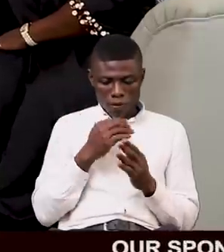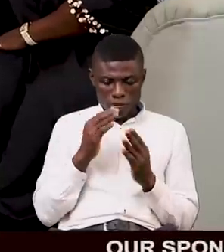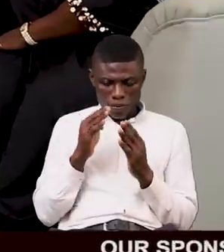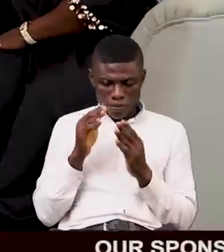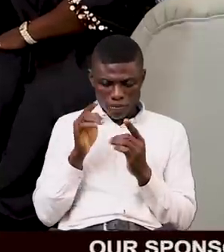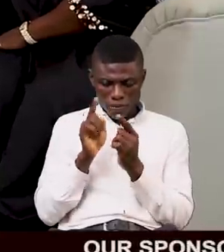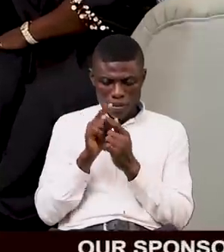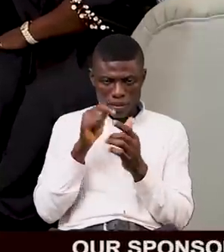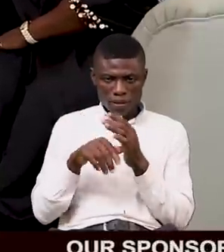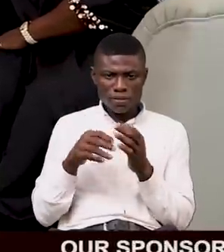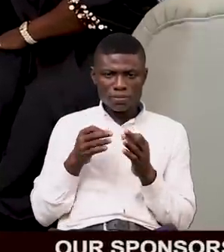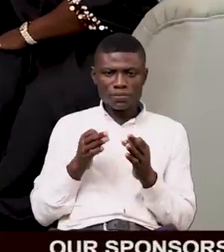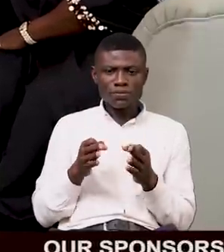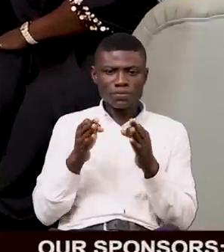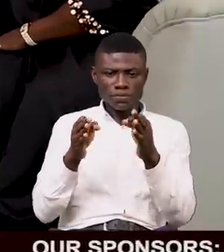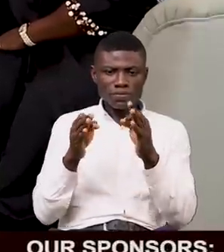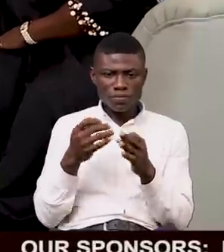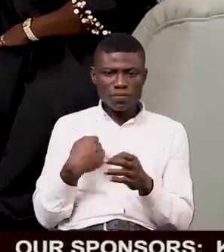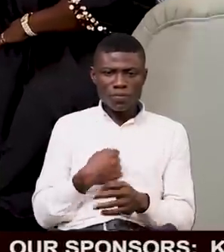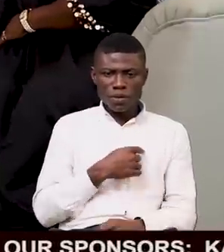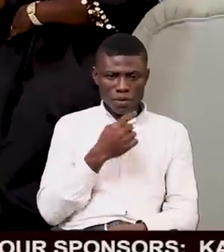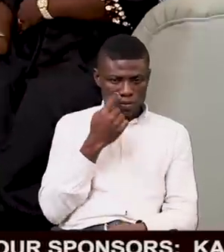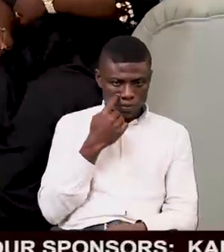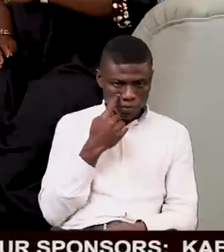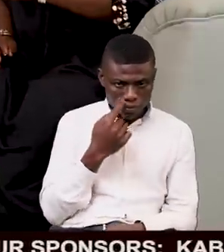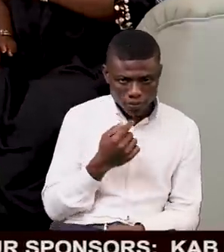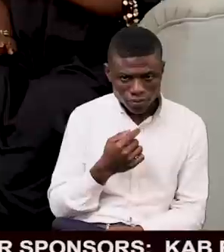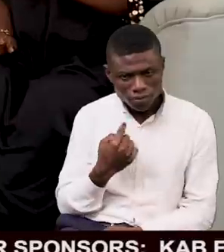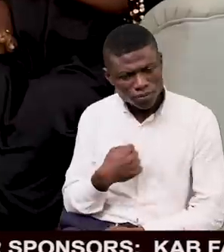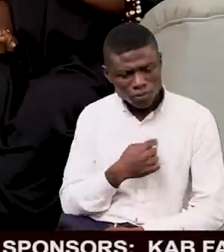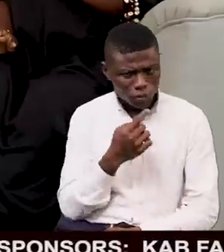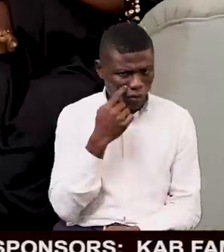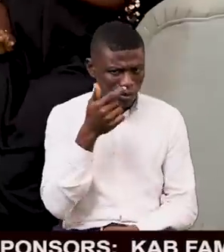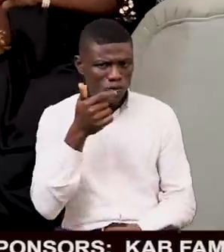ye ase wo kwa ye no eh me hwese wo kuta